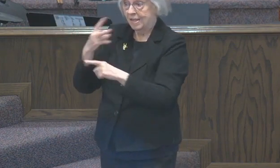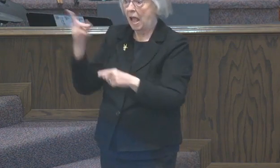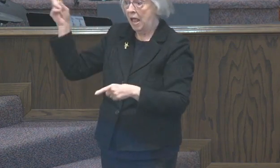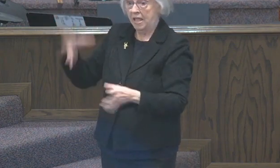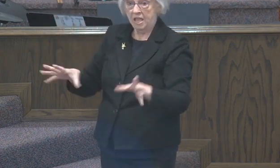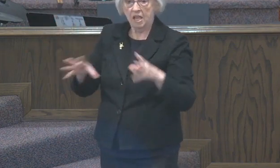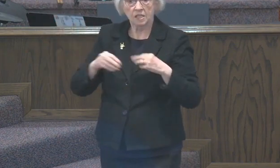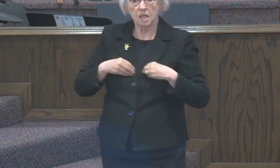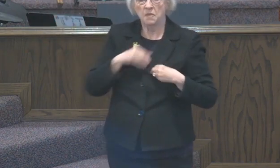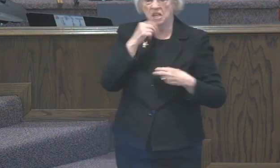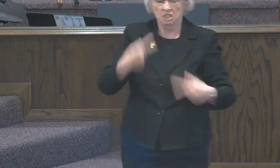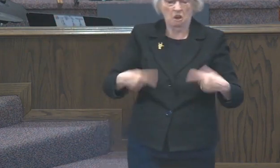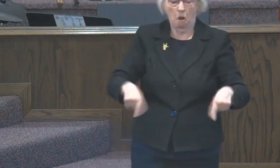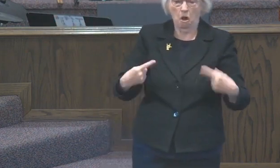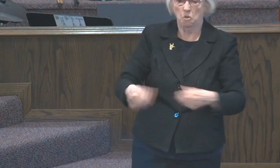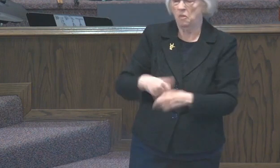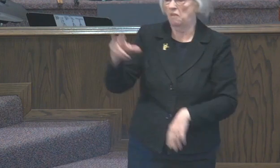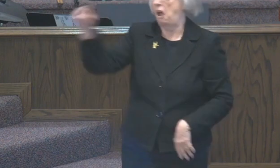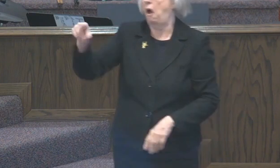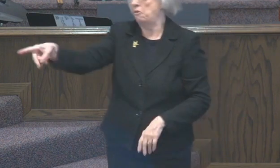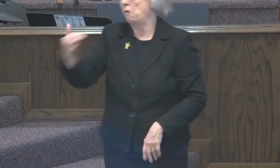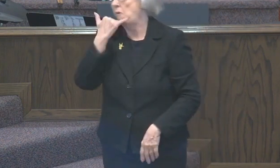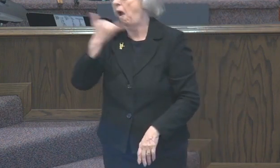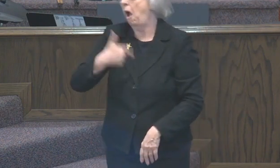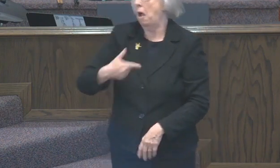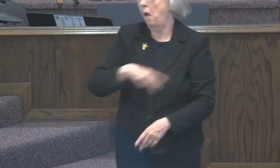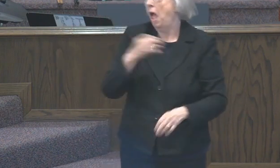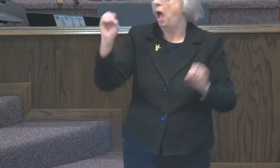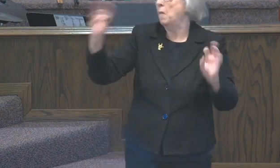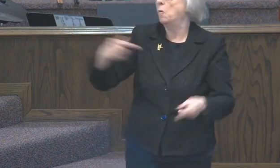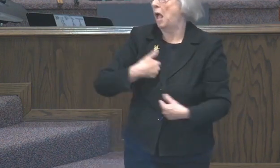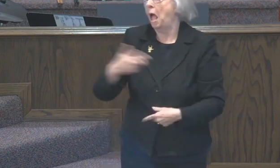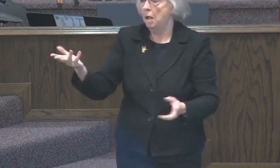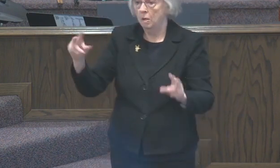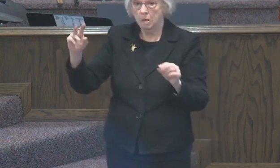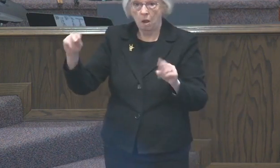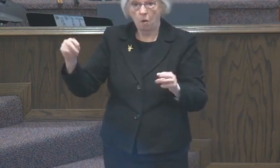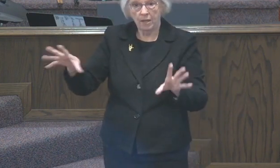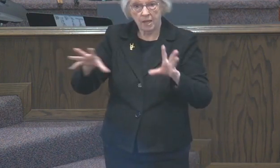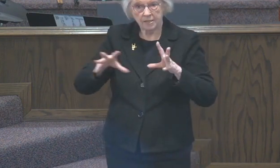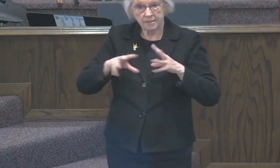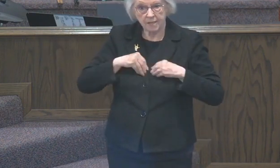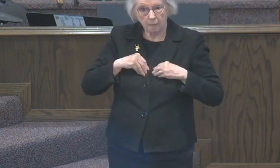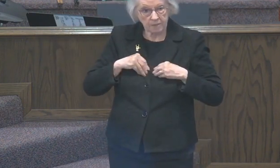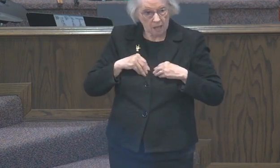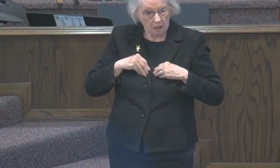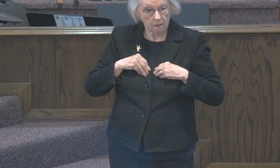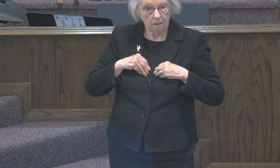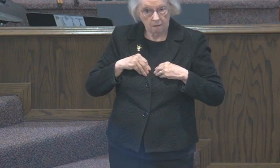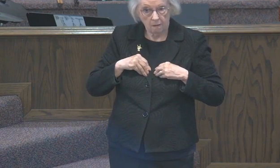If I look at it in the dictionary, there are a lot of synonyms for this word